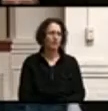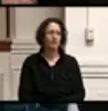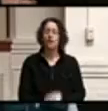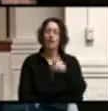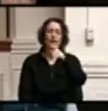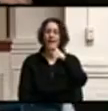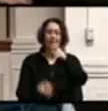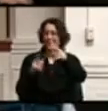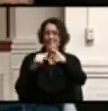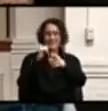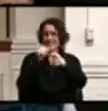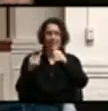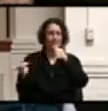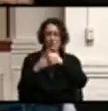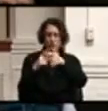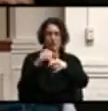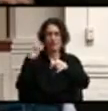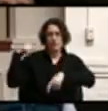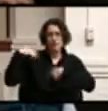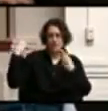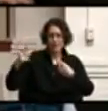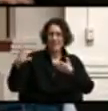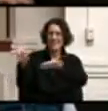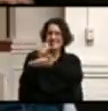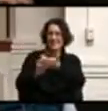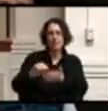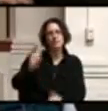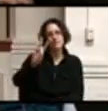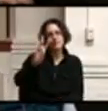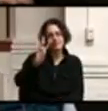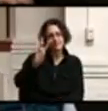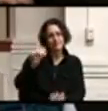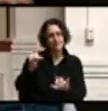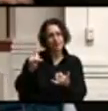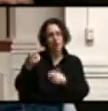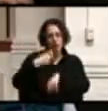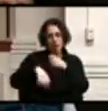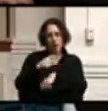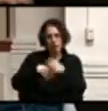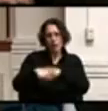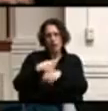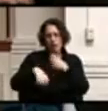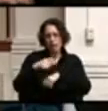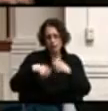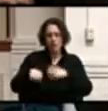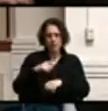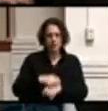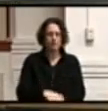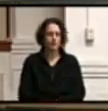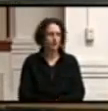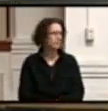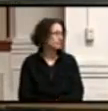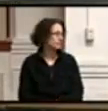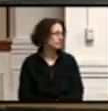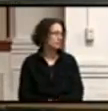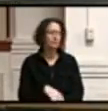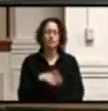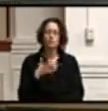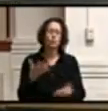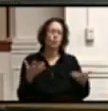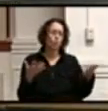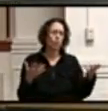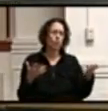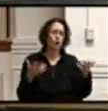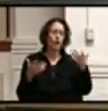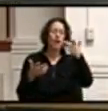versions of this. So, six. Yeah. At least. So there's a lot that's being solved in this